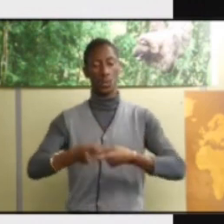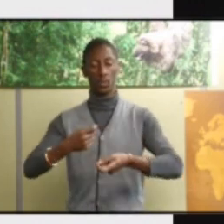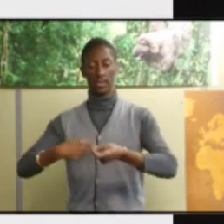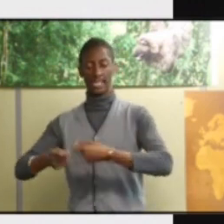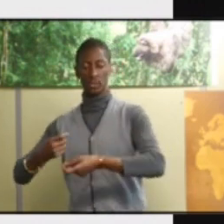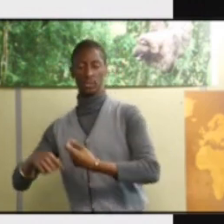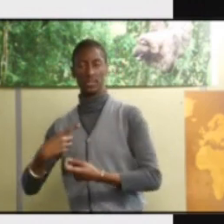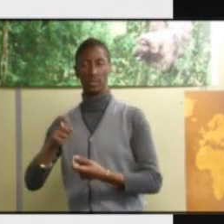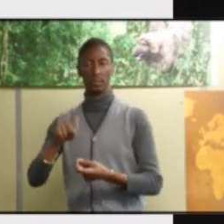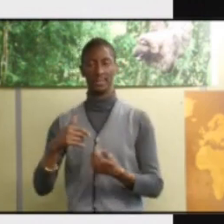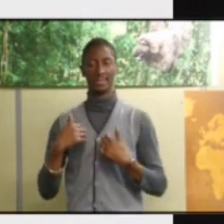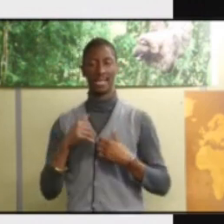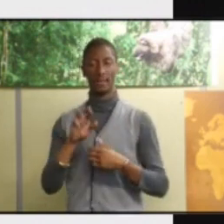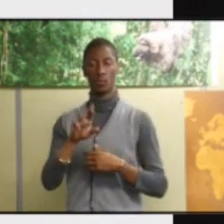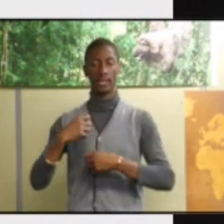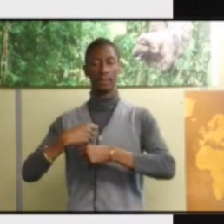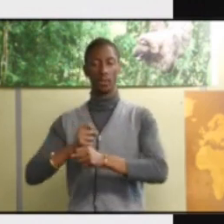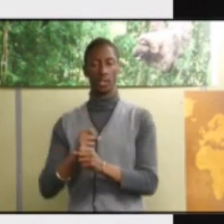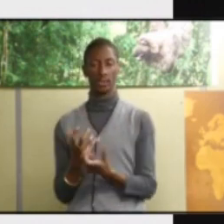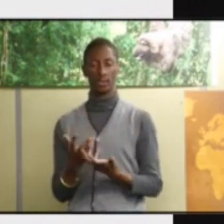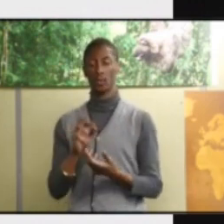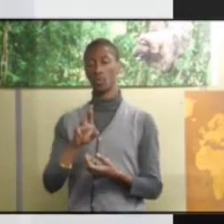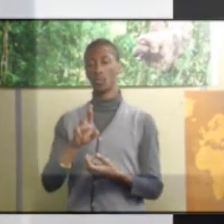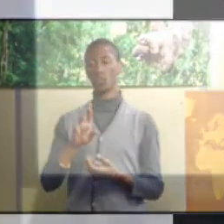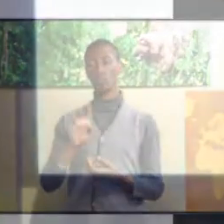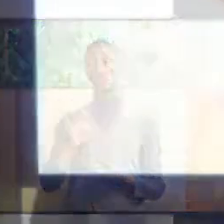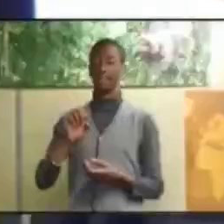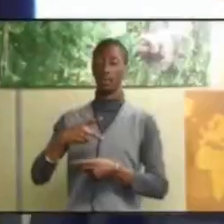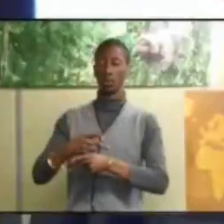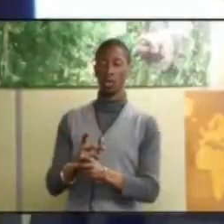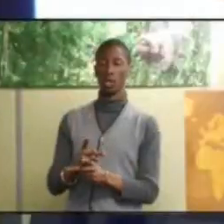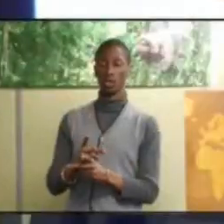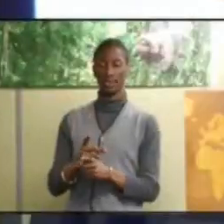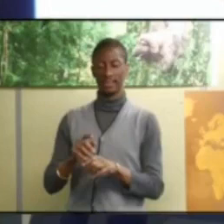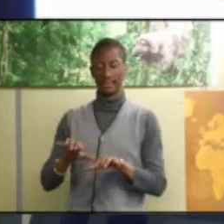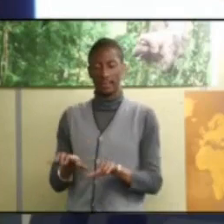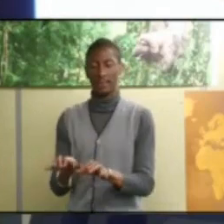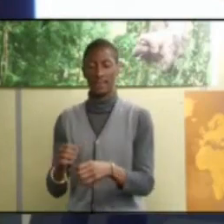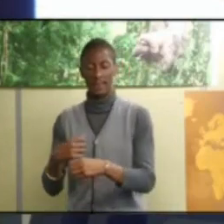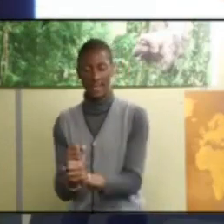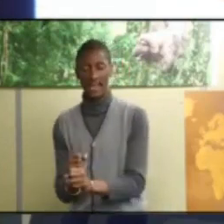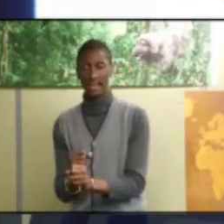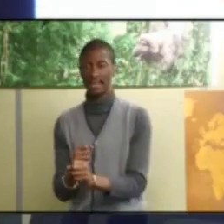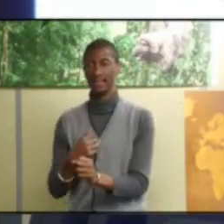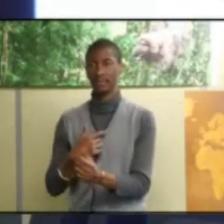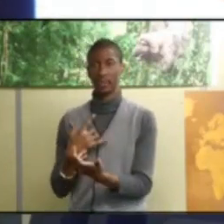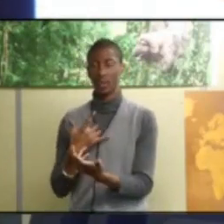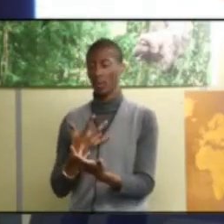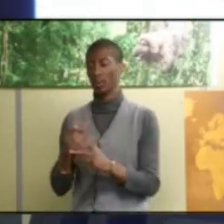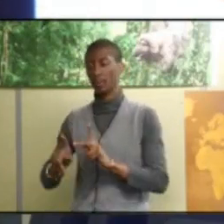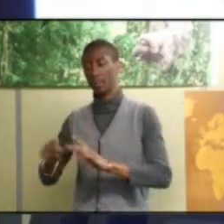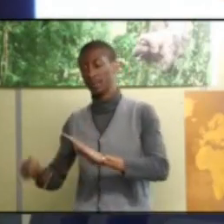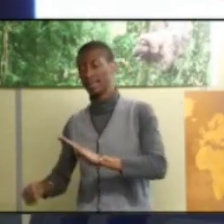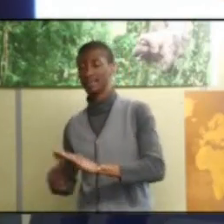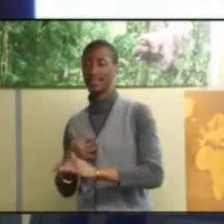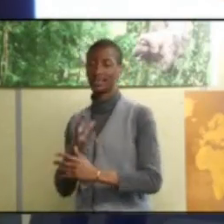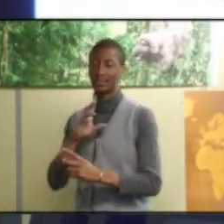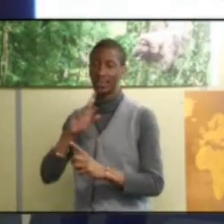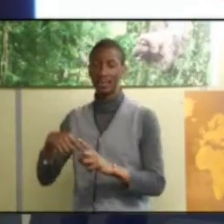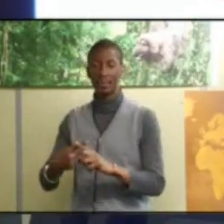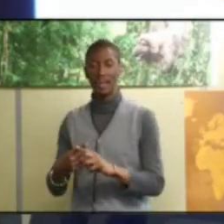made. So I was talking to a few people downstairs about like our Guy Clay printing, or we